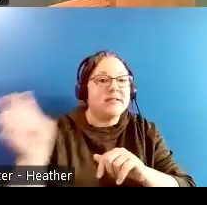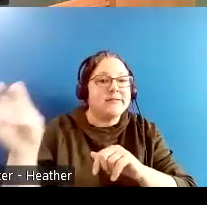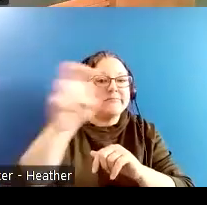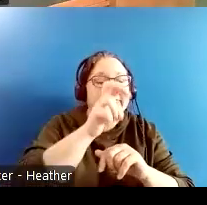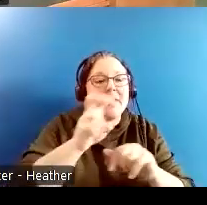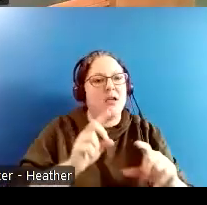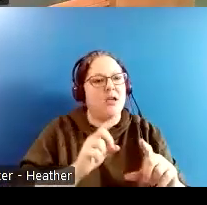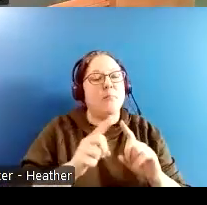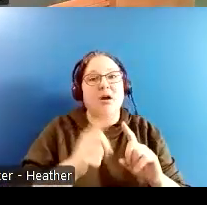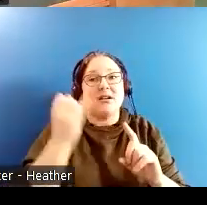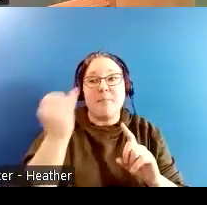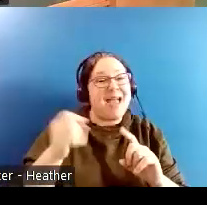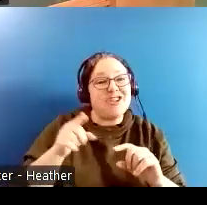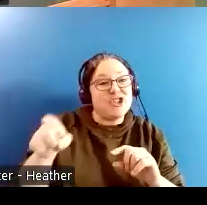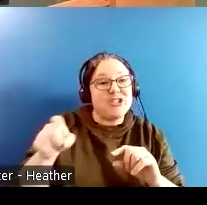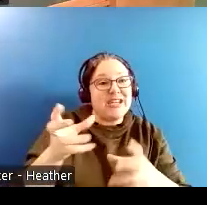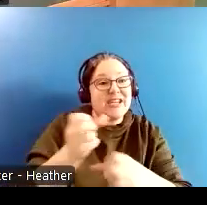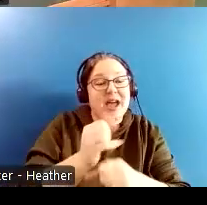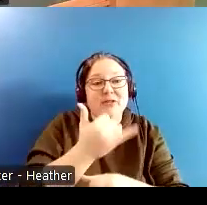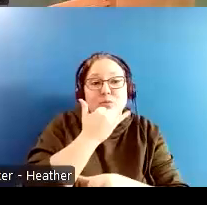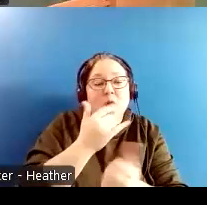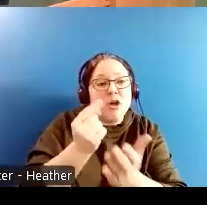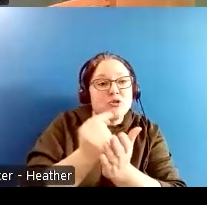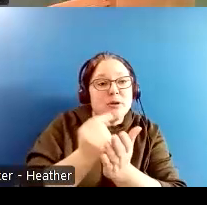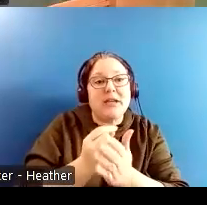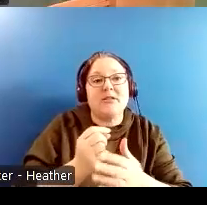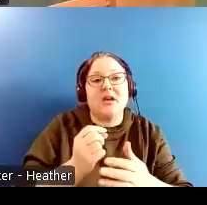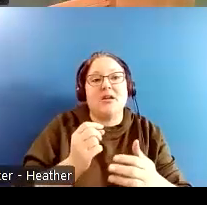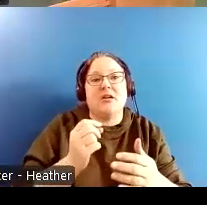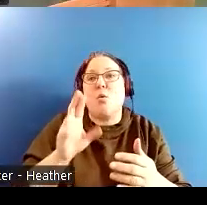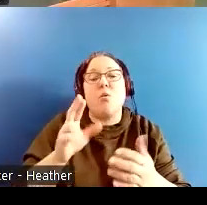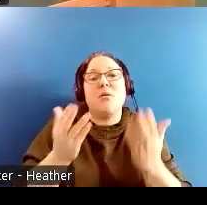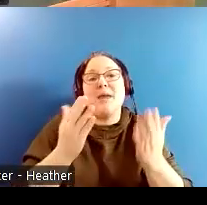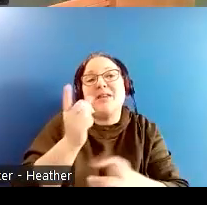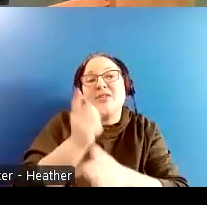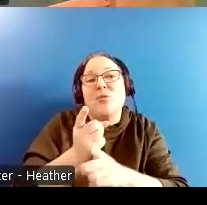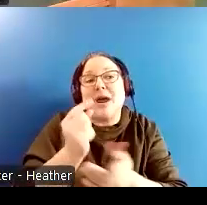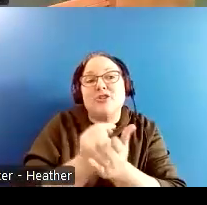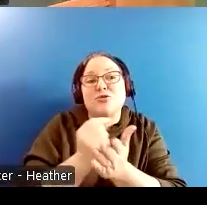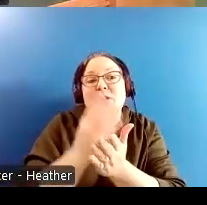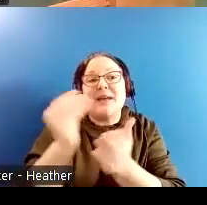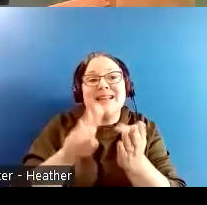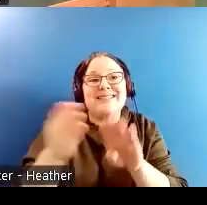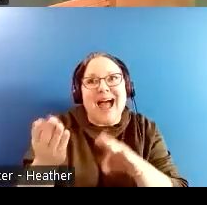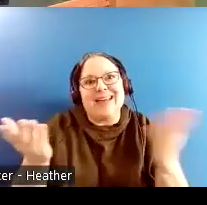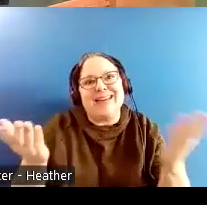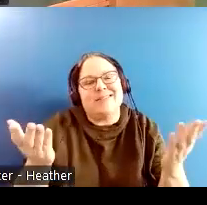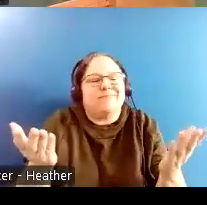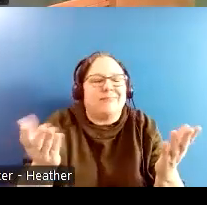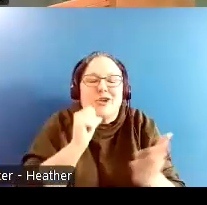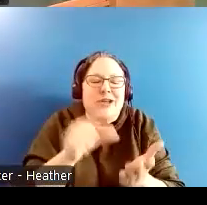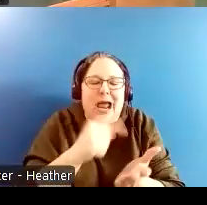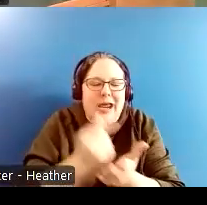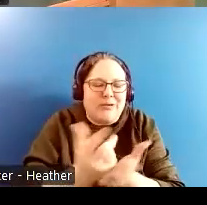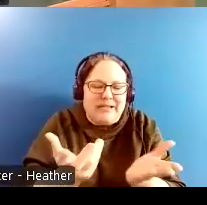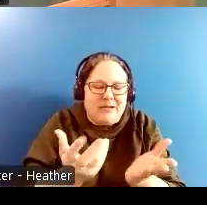e-patient Dave had received the wrong treatment or received the right treatment and died. So there's no guarantee. But what I was seeing is that